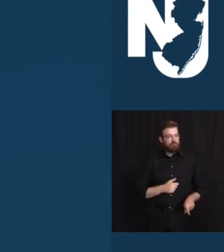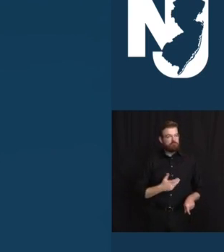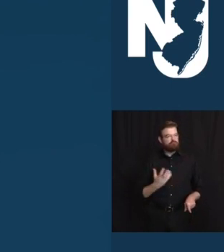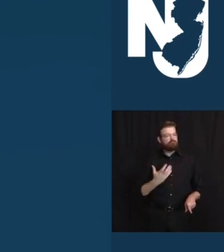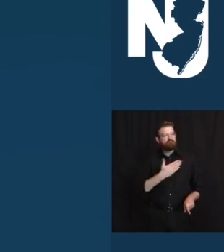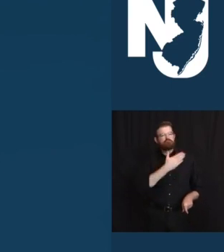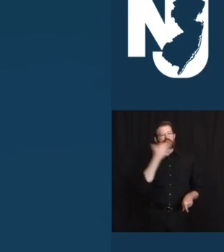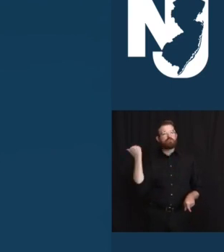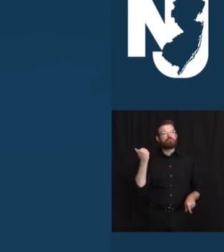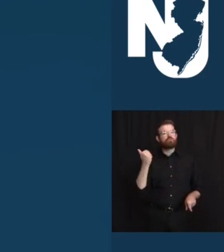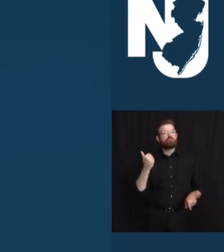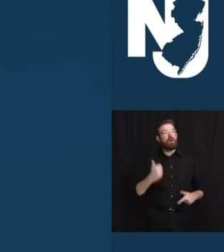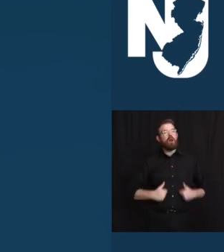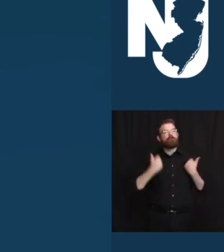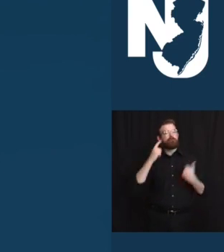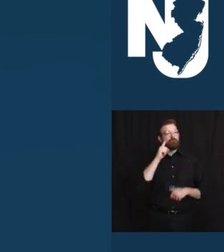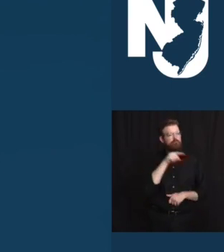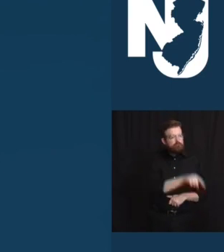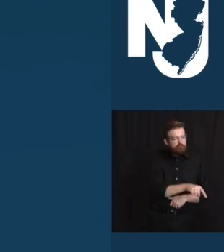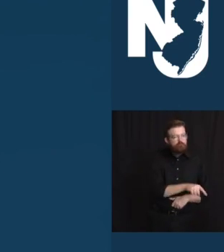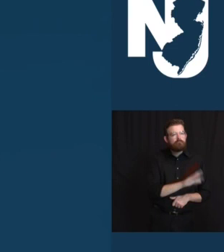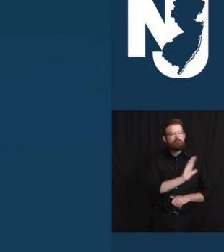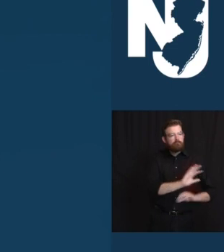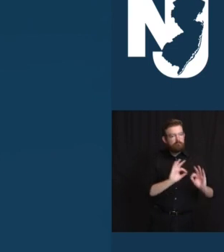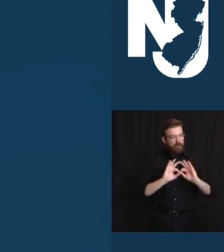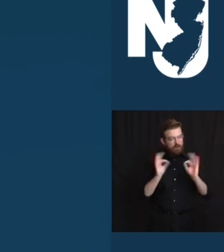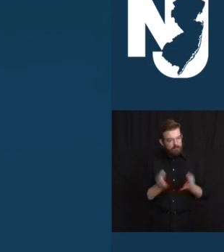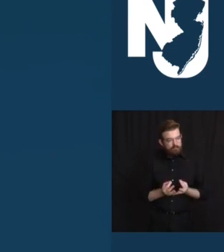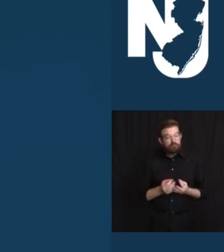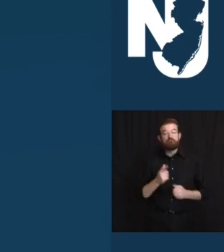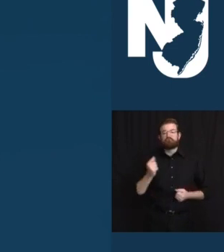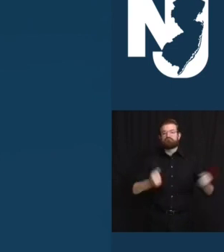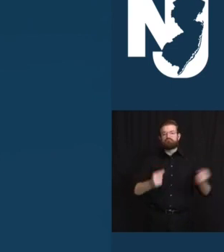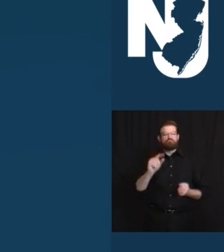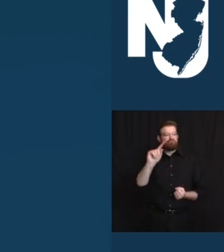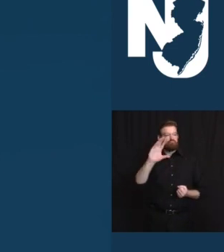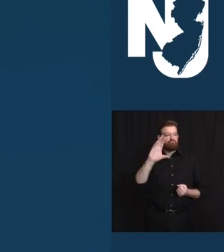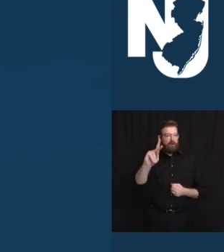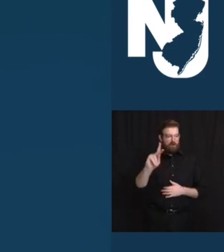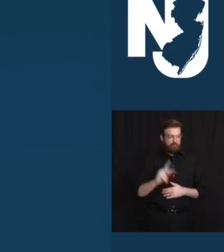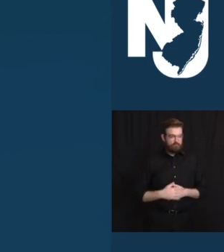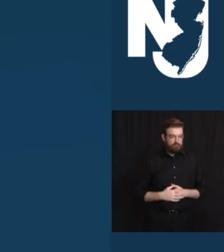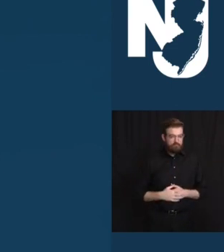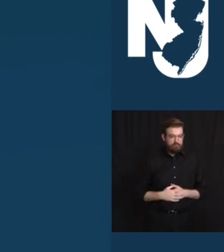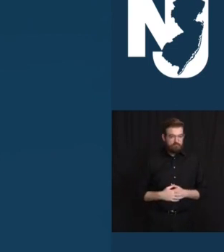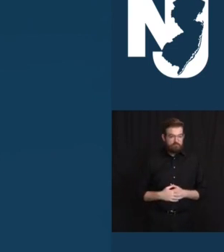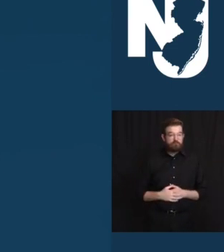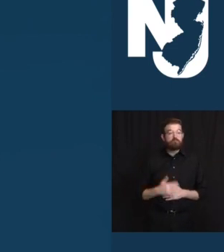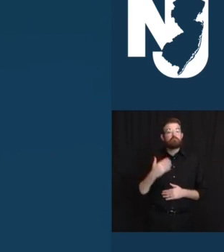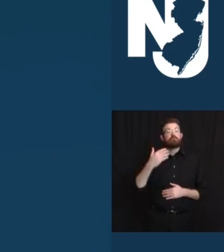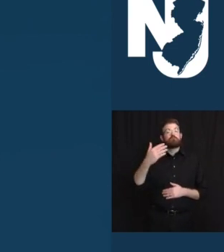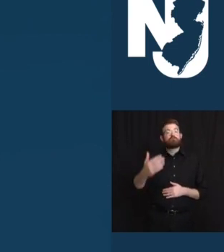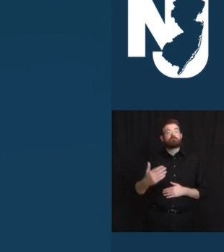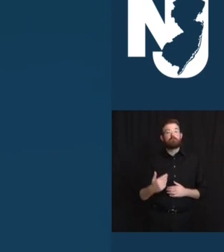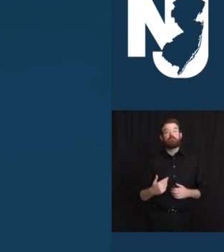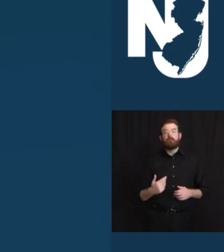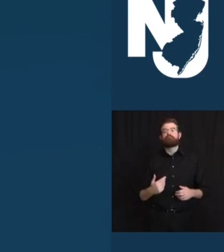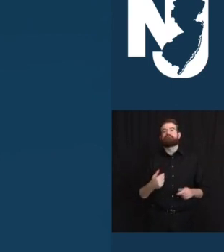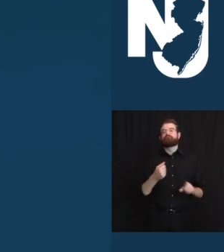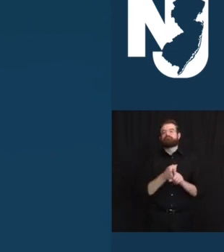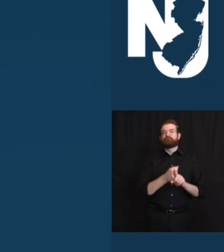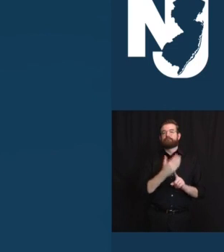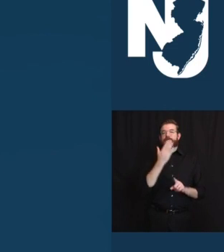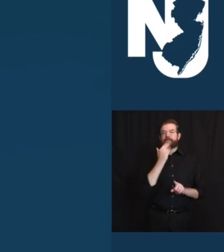family. Ludo worked as a truck driver, and although diabetes took both of his legs later in life, he never lost his